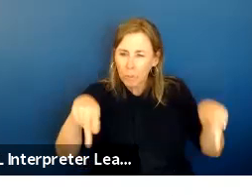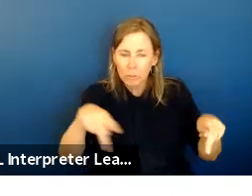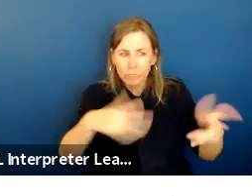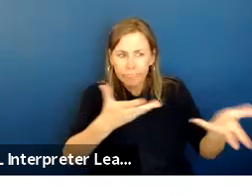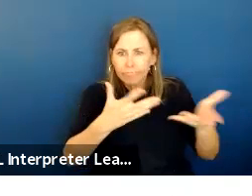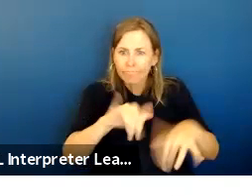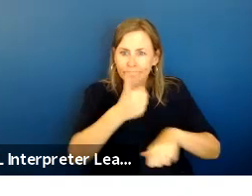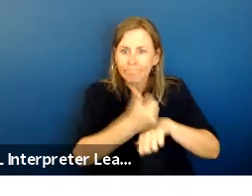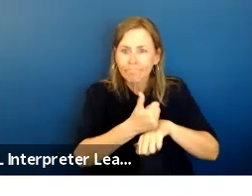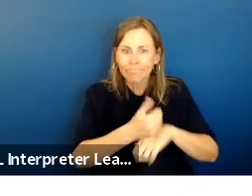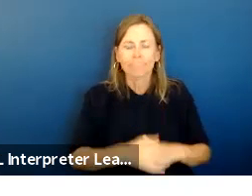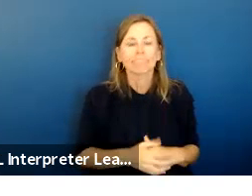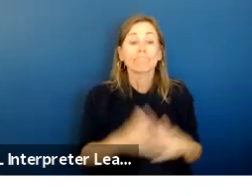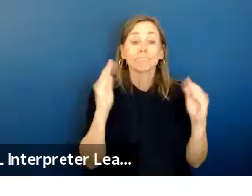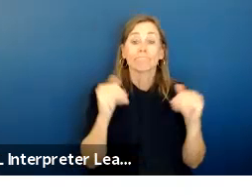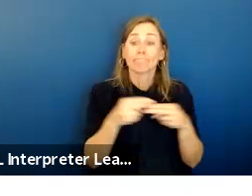Next slide, please.